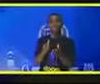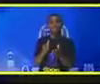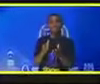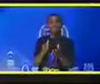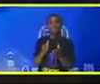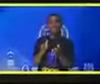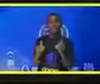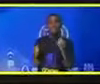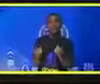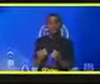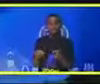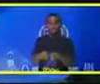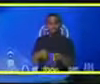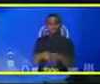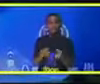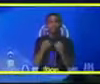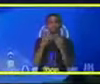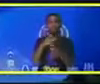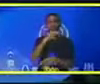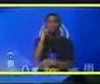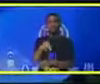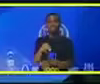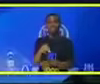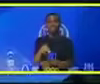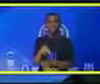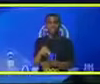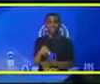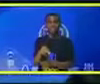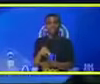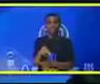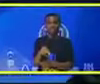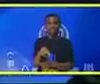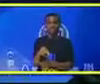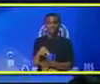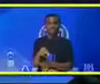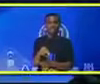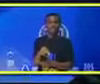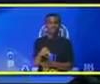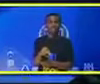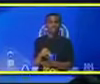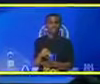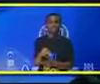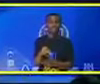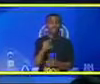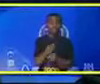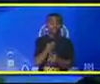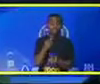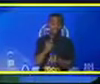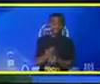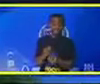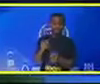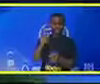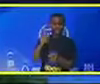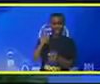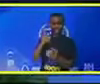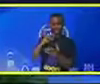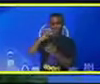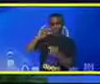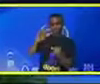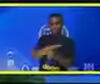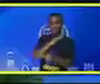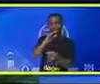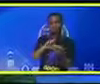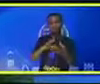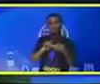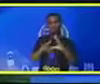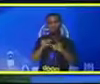many as he needed. But notice that entire story was about friends. Both the